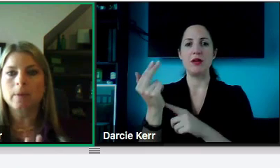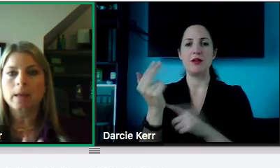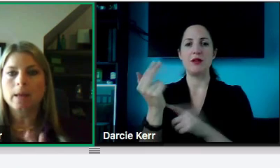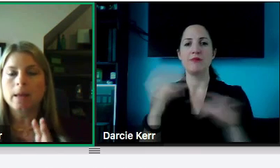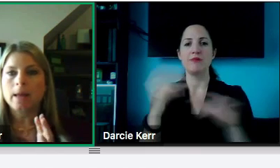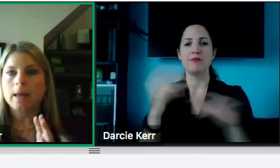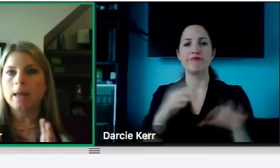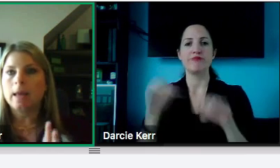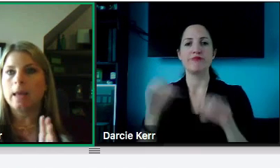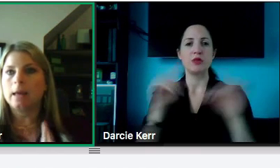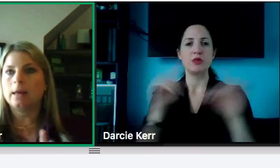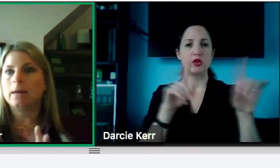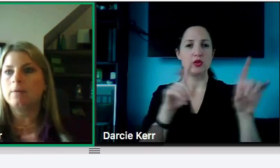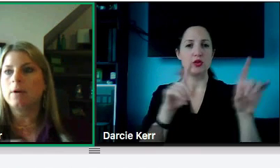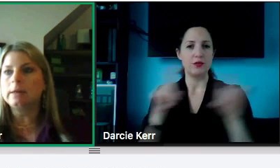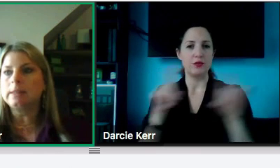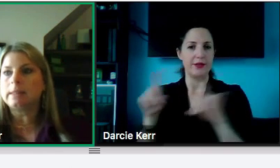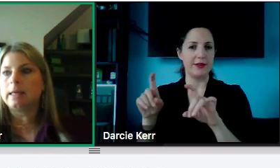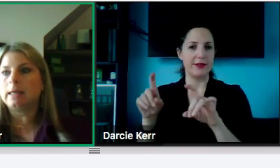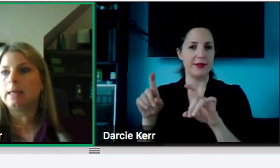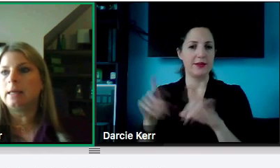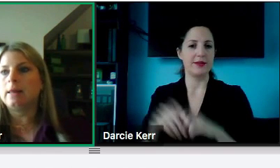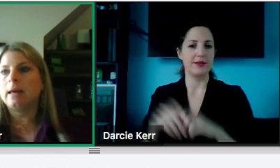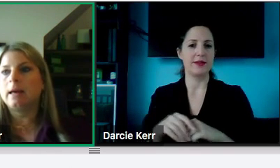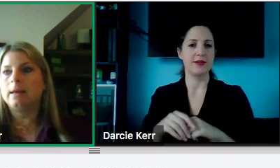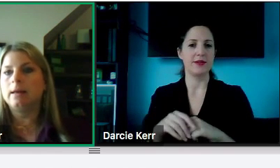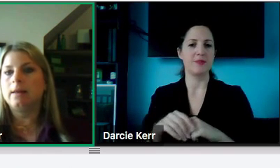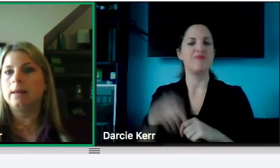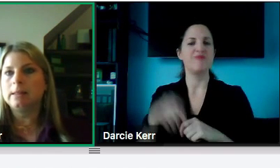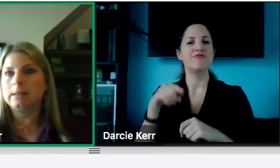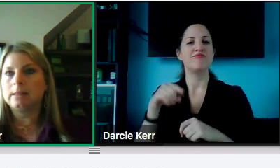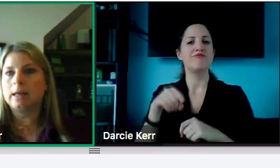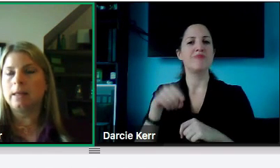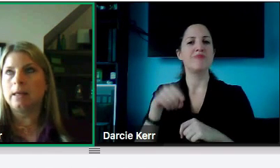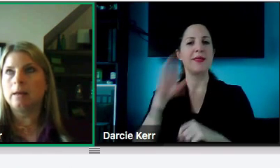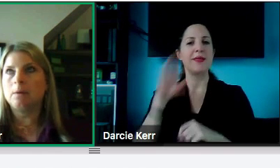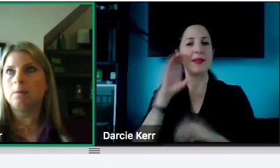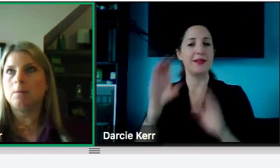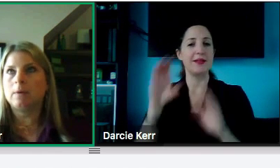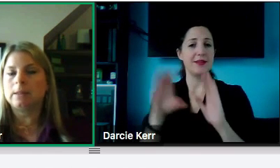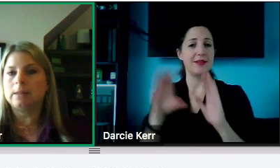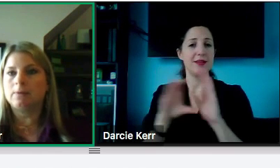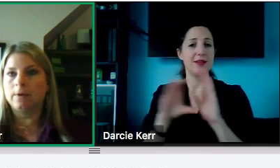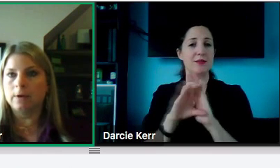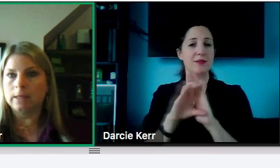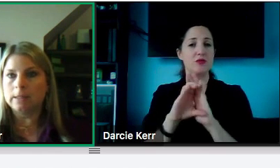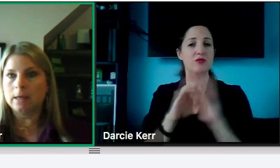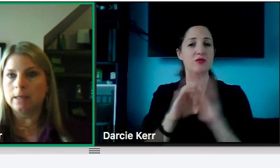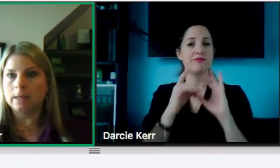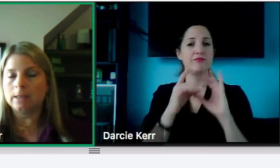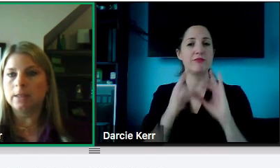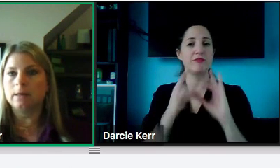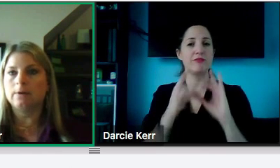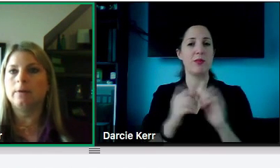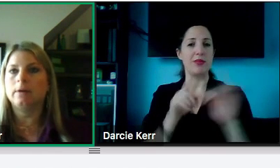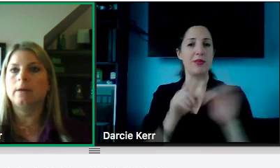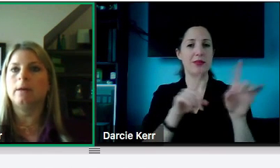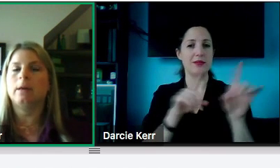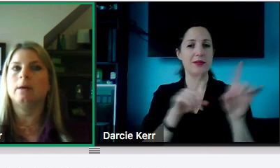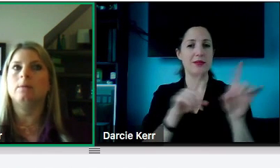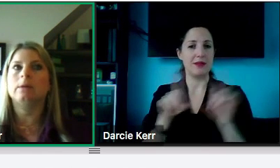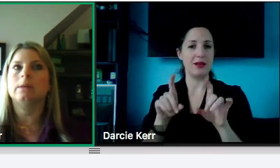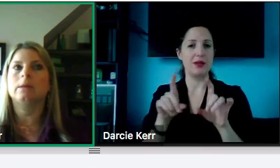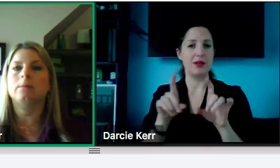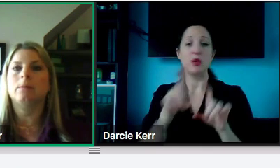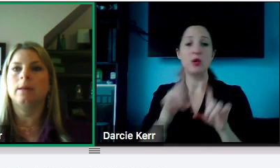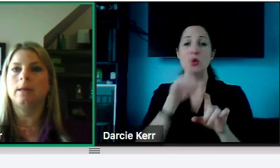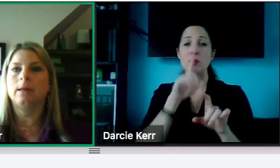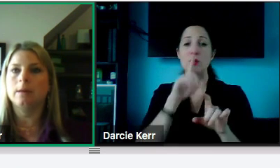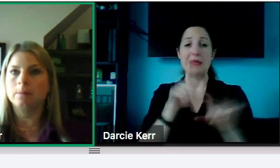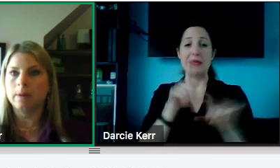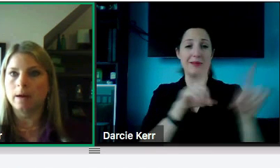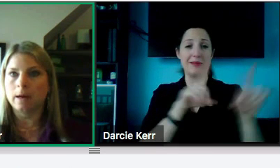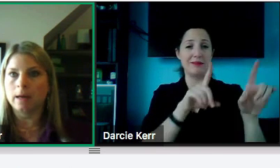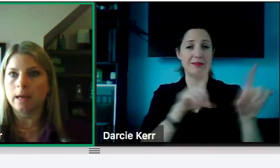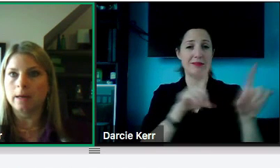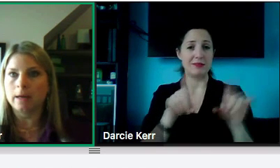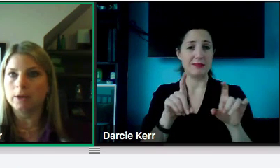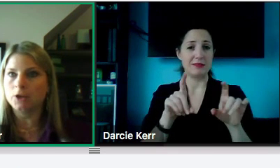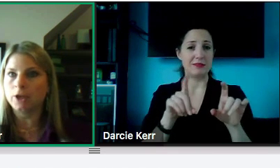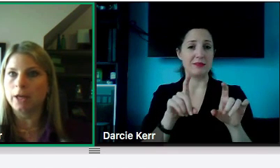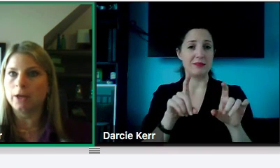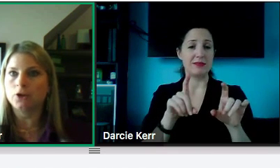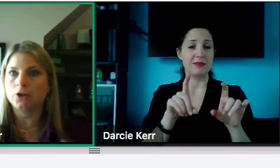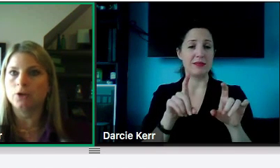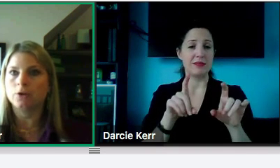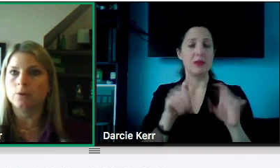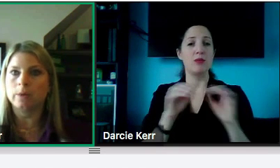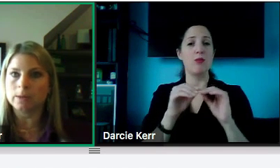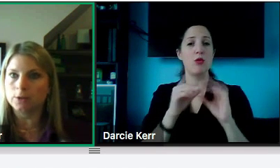from. And I've got to say that this study was very scientific. It was completed